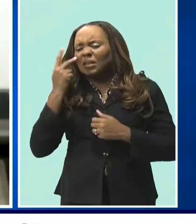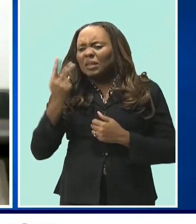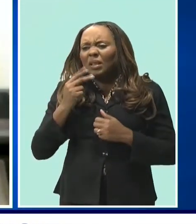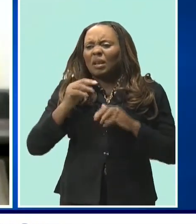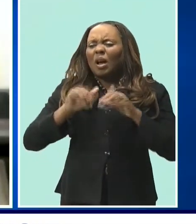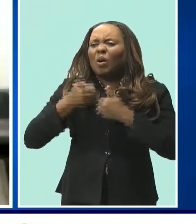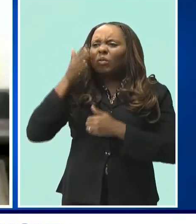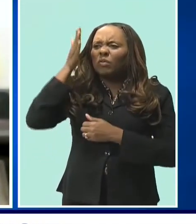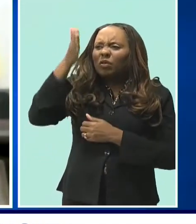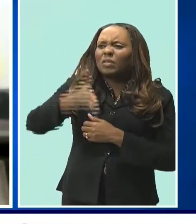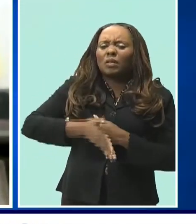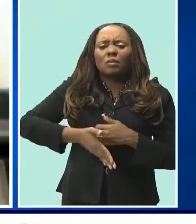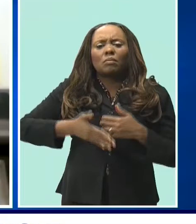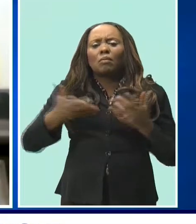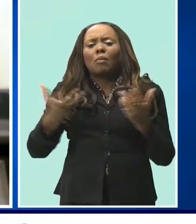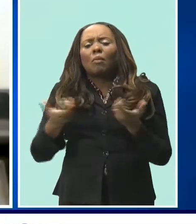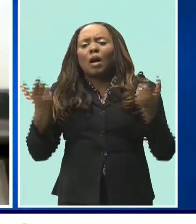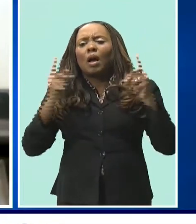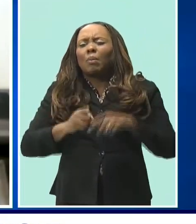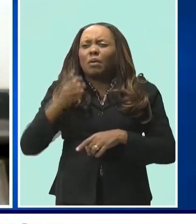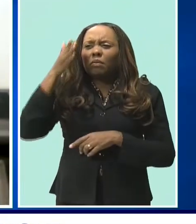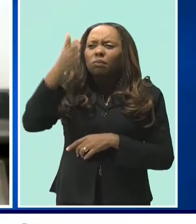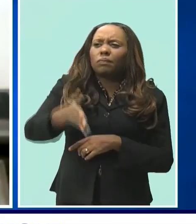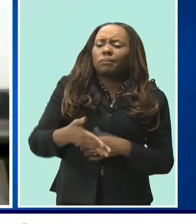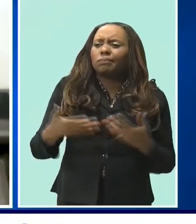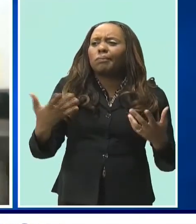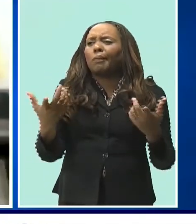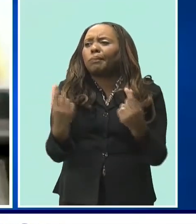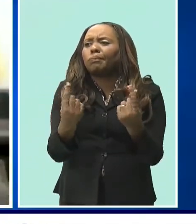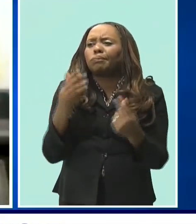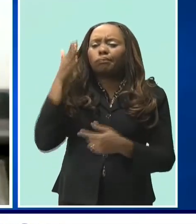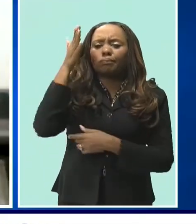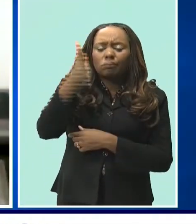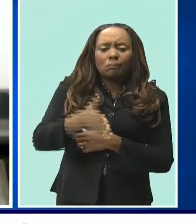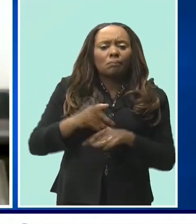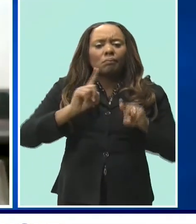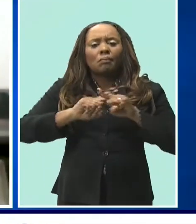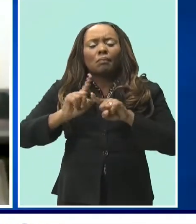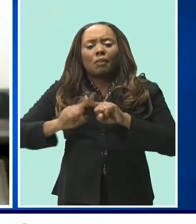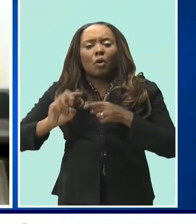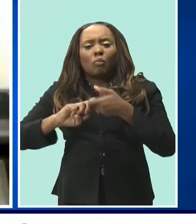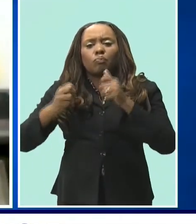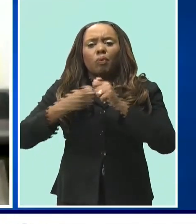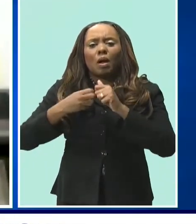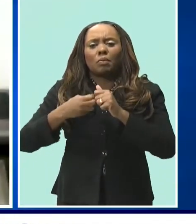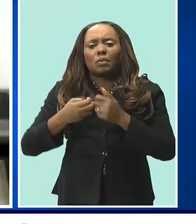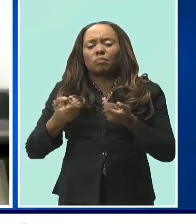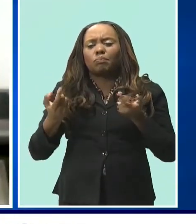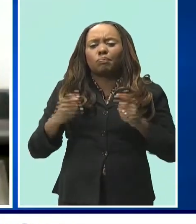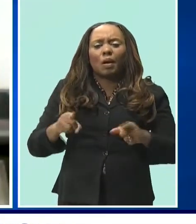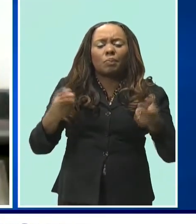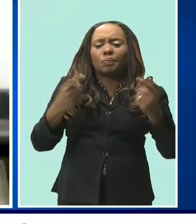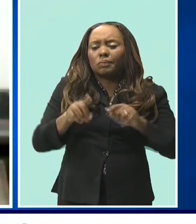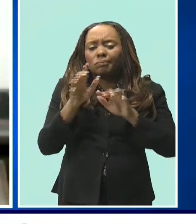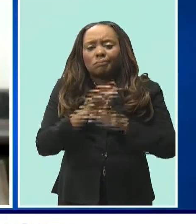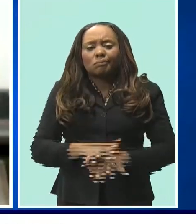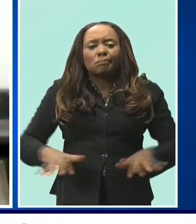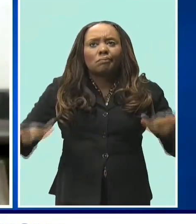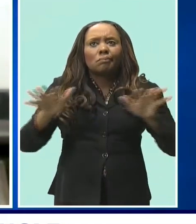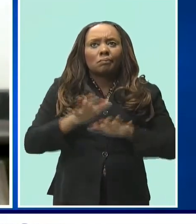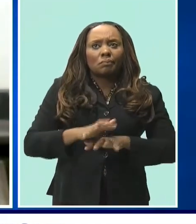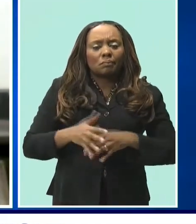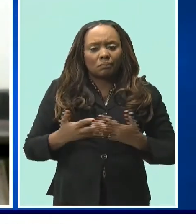of the COVID and everything else, all the other storms that are blowing in and around our